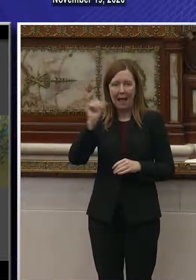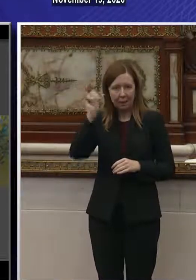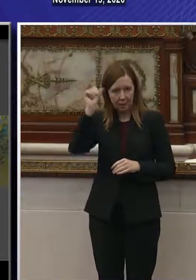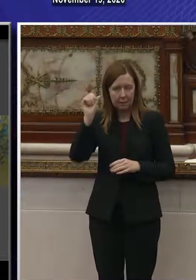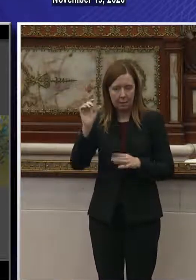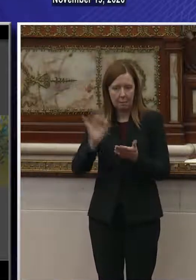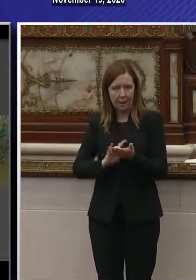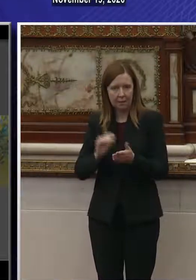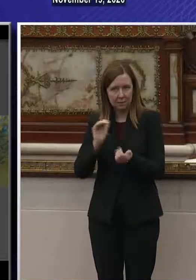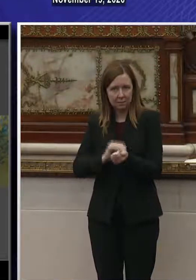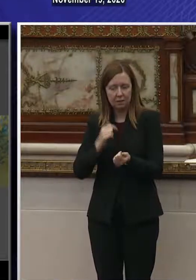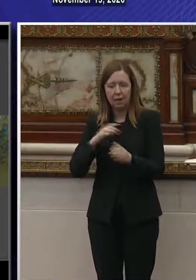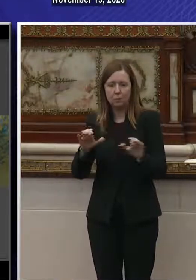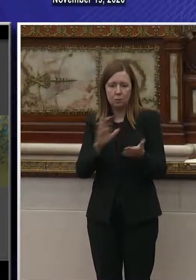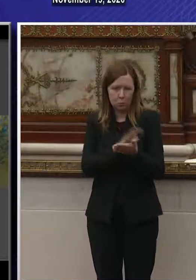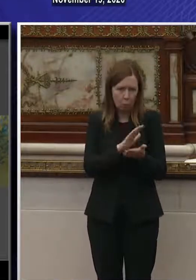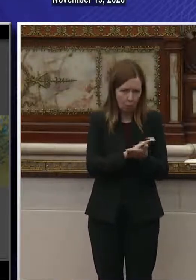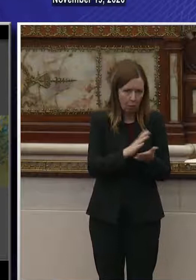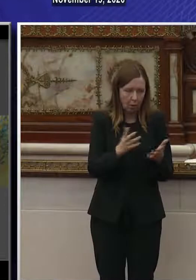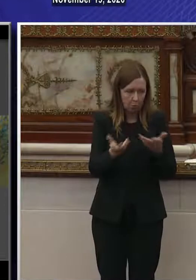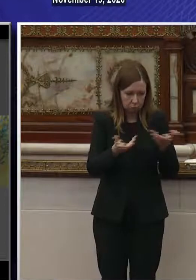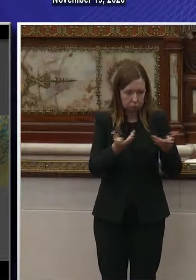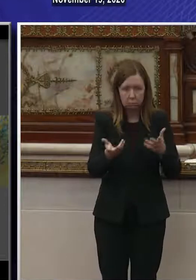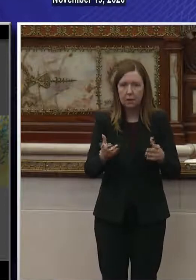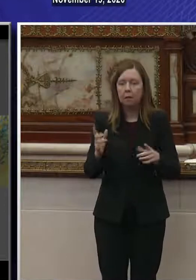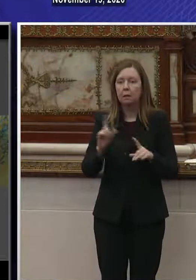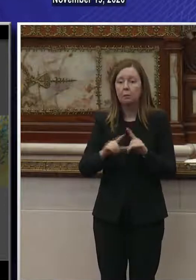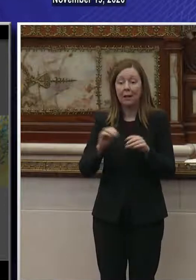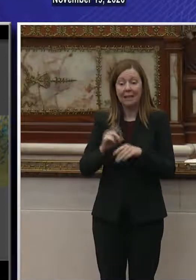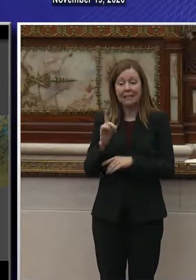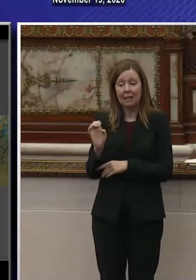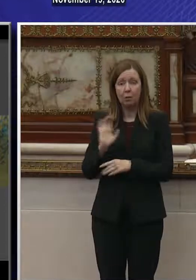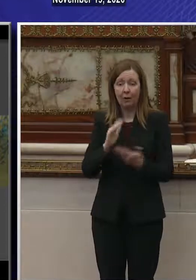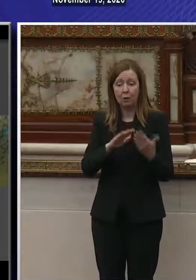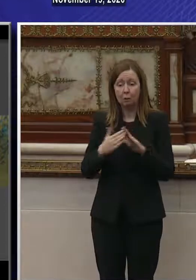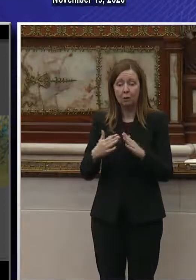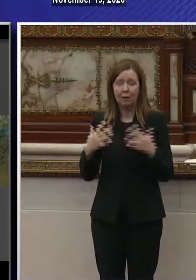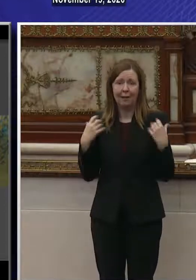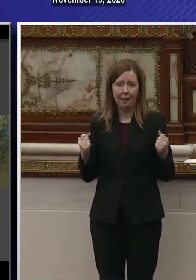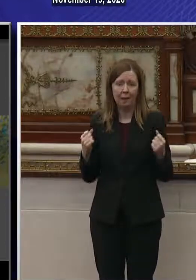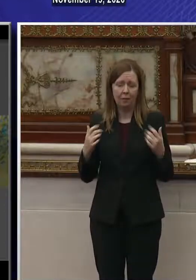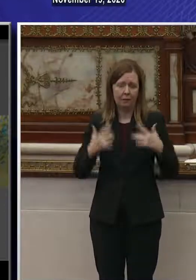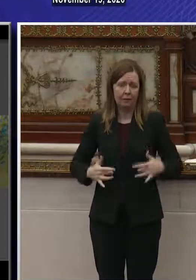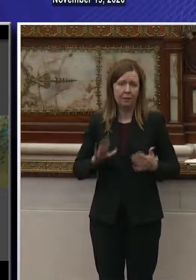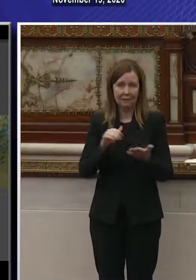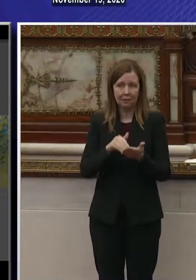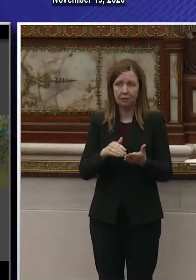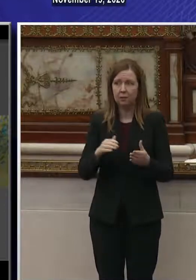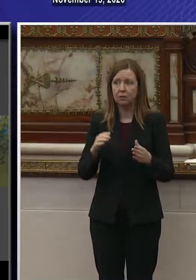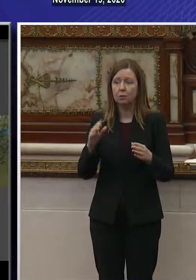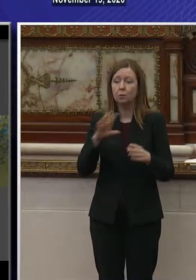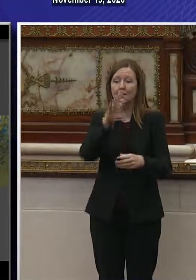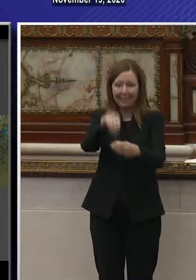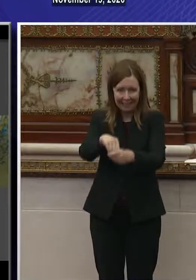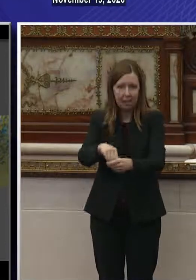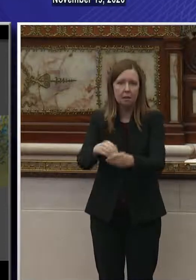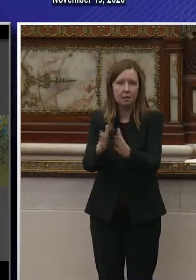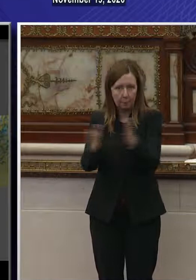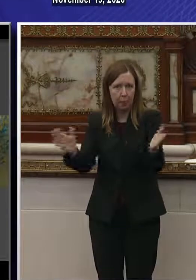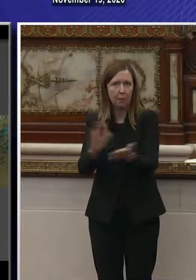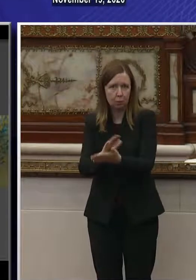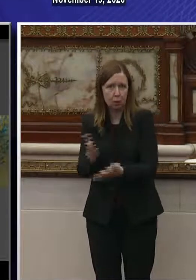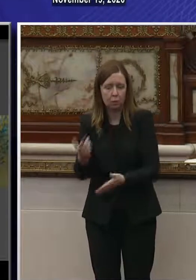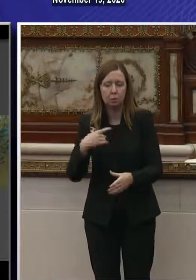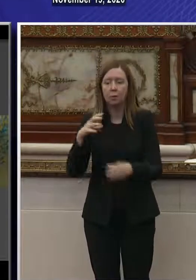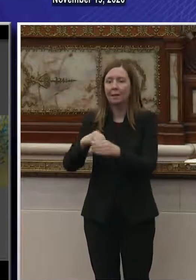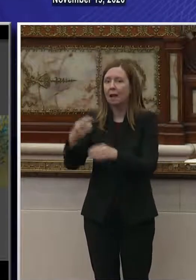do school work. In Delaware, our community health centers were right in the public schools. We were in the